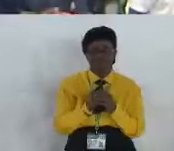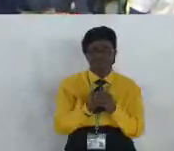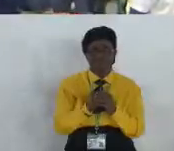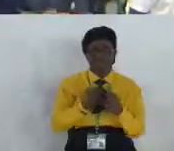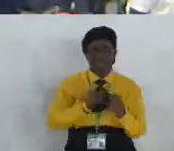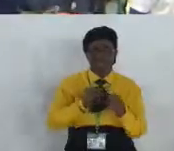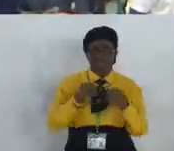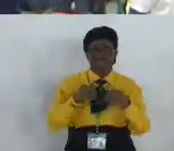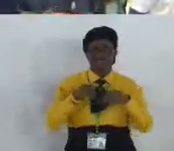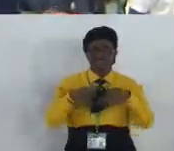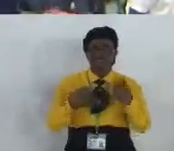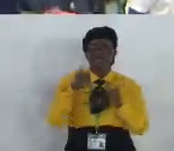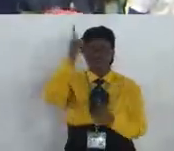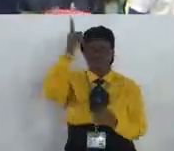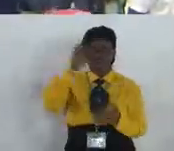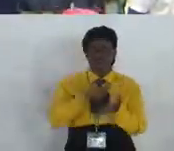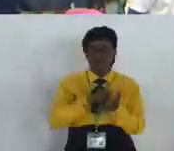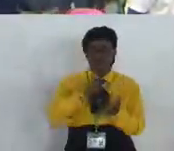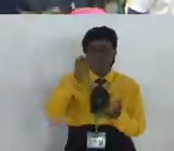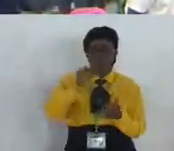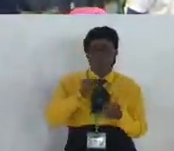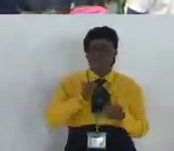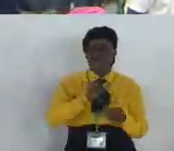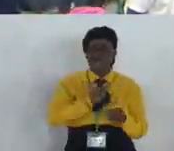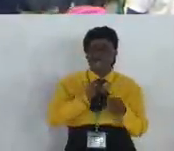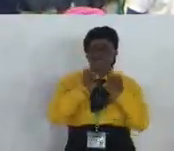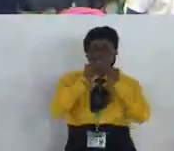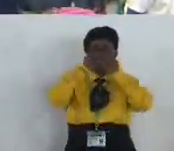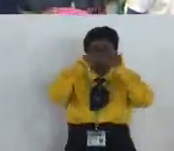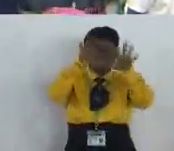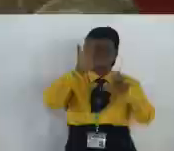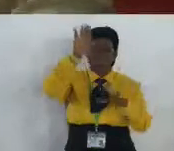adoration. I bless your holy name.